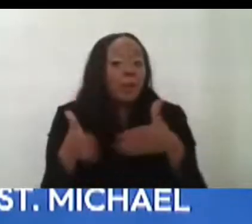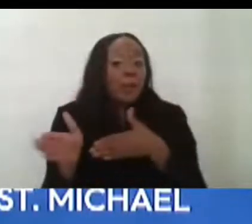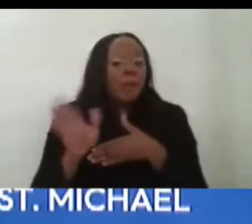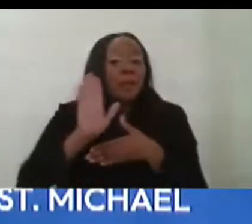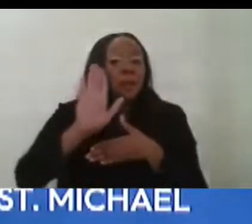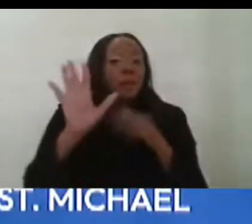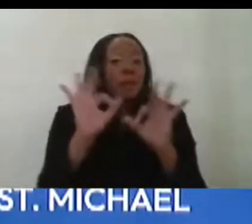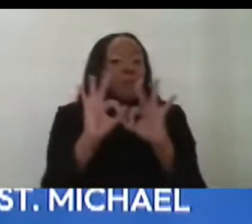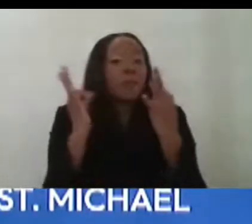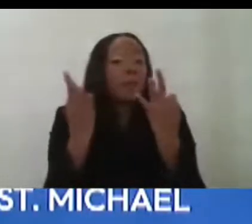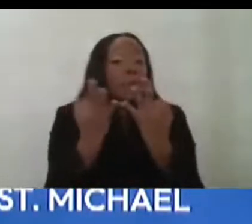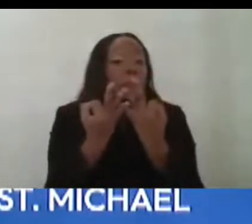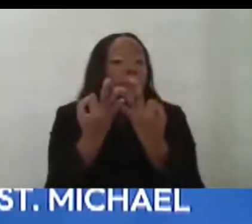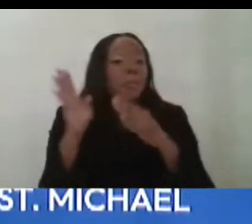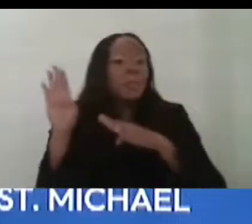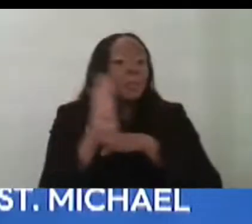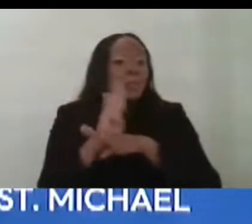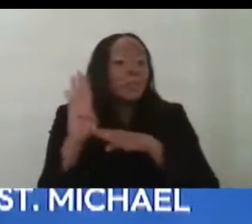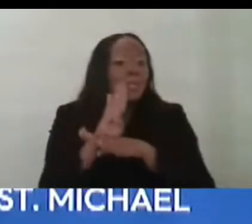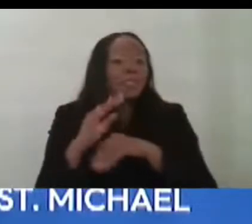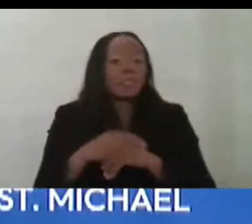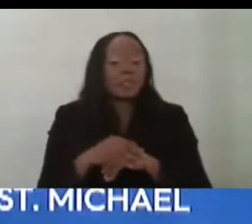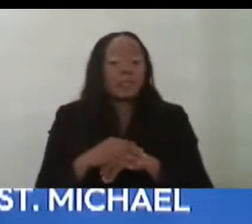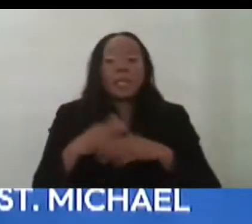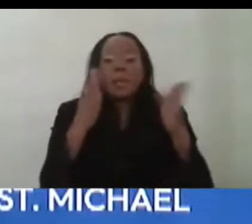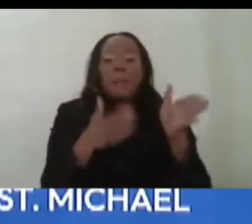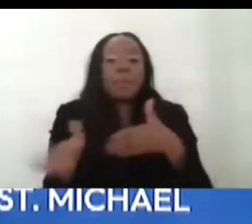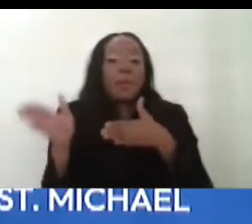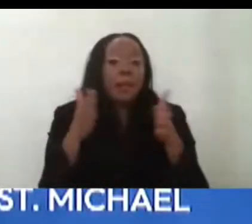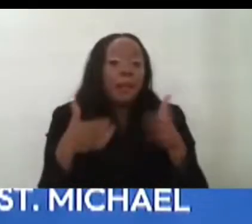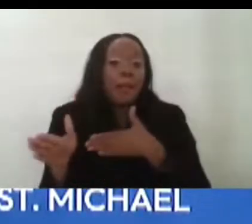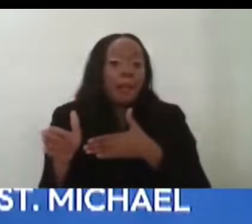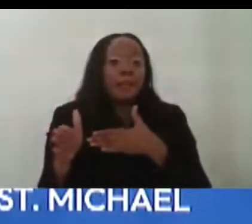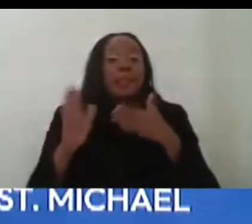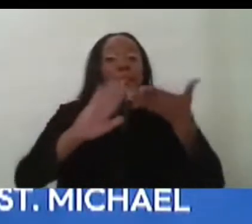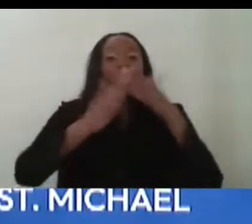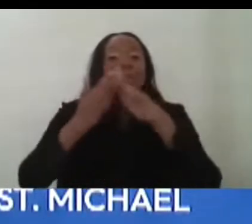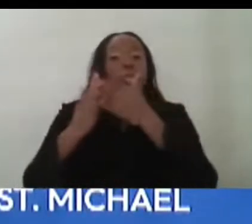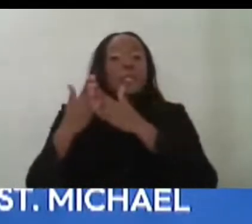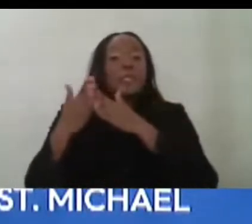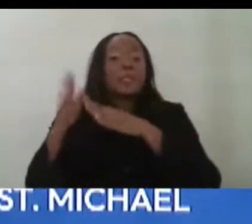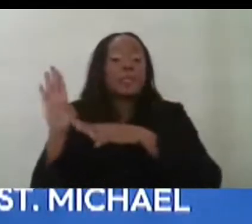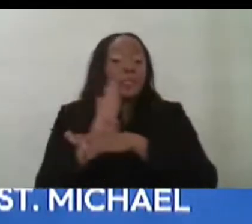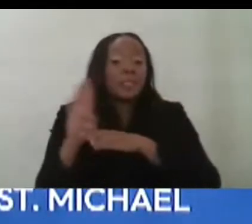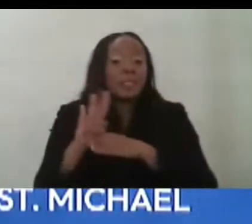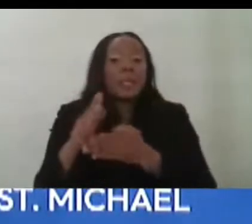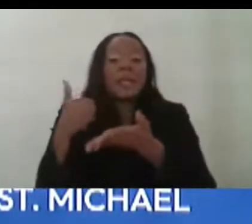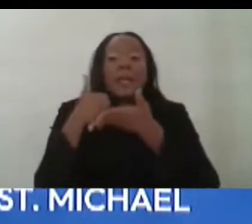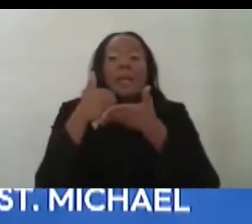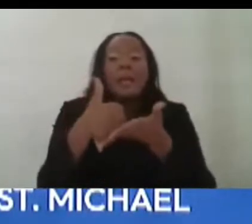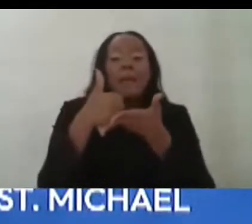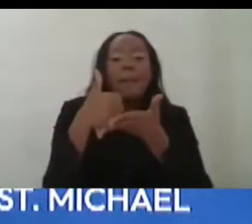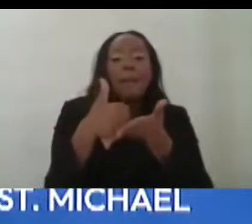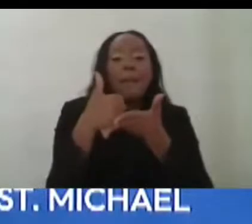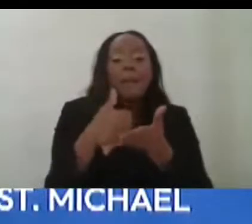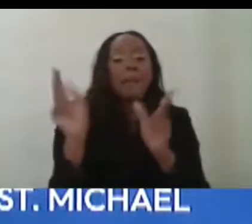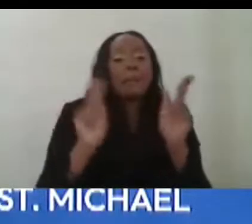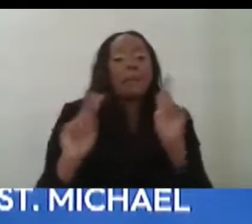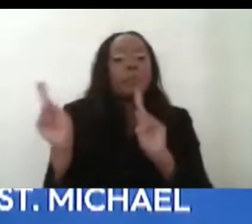spaces. Heed the warnings and stay informed. Assist the vulnerable and at risk among us.